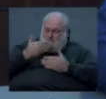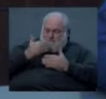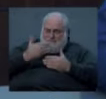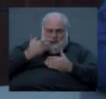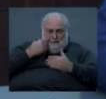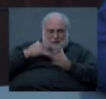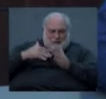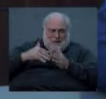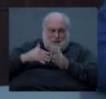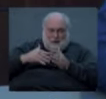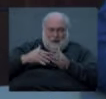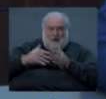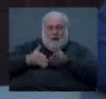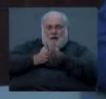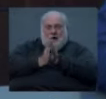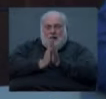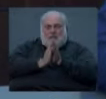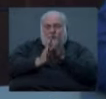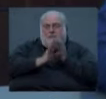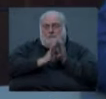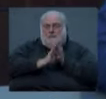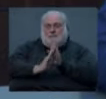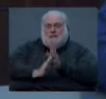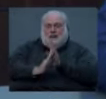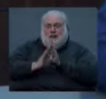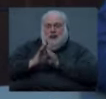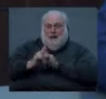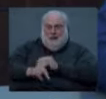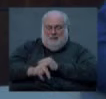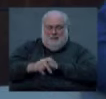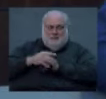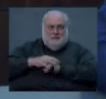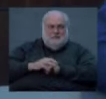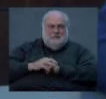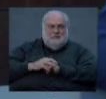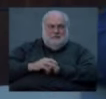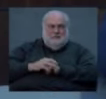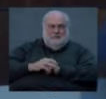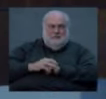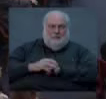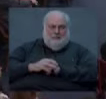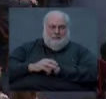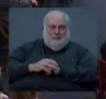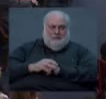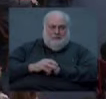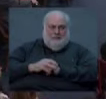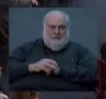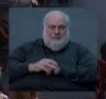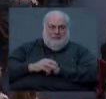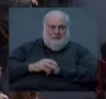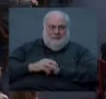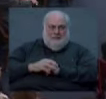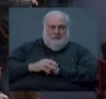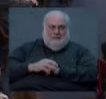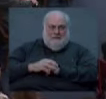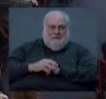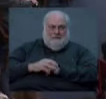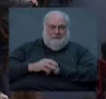If they would, please come as we have the national presentation, merit presentation.